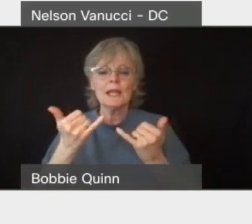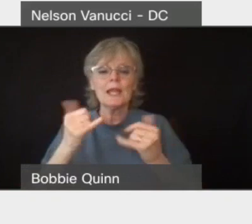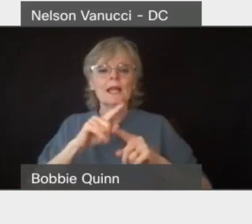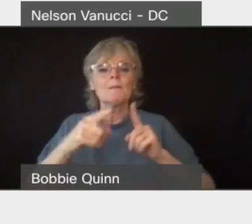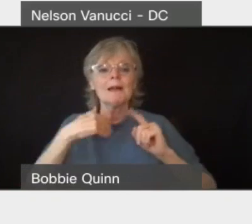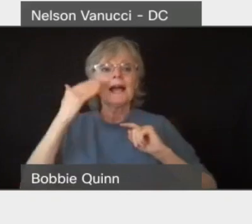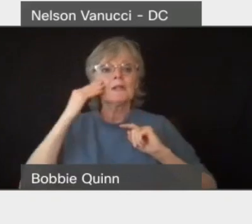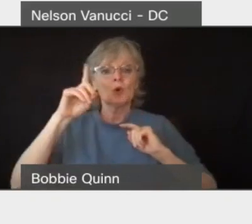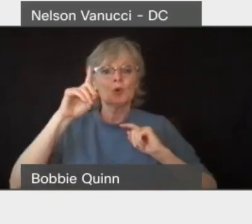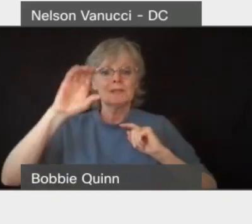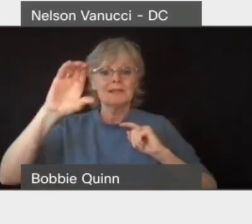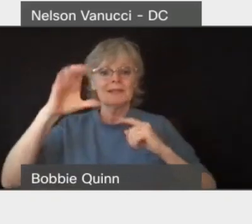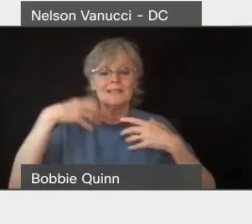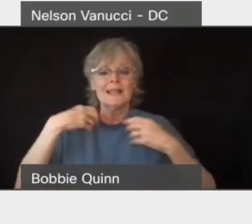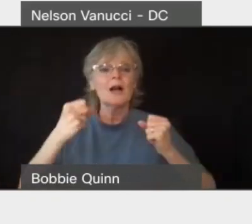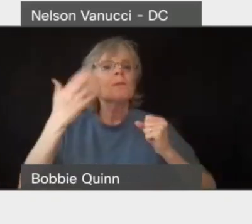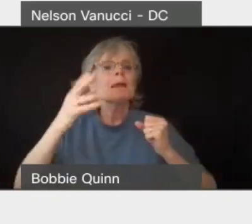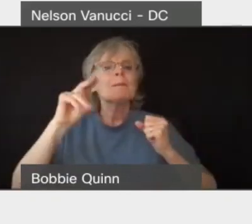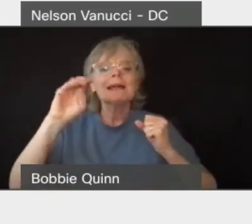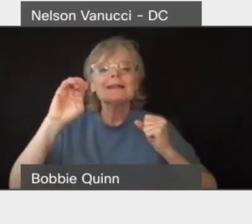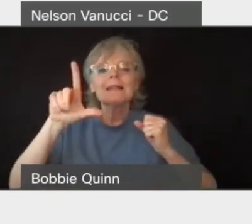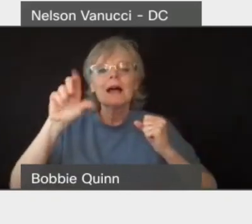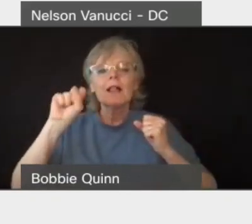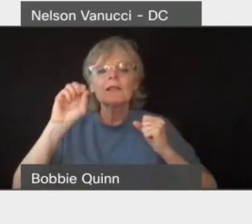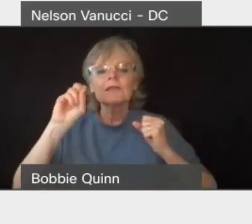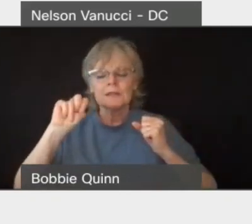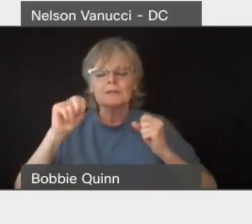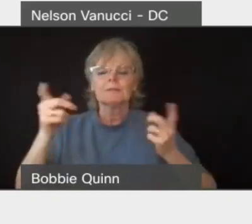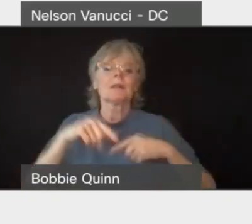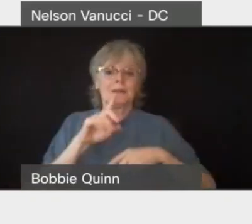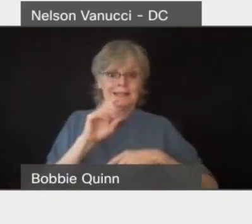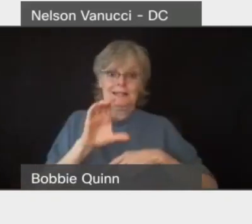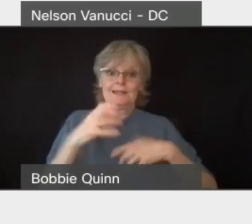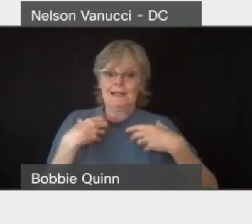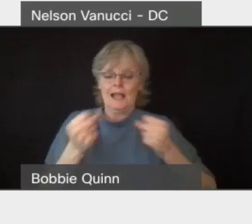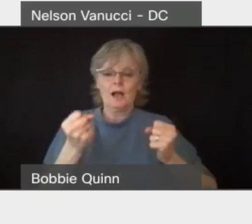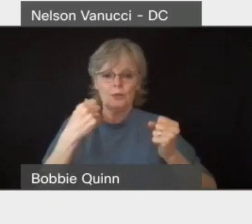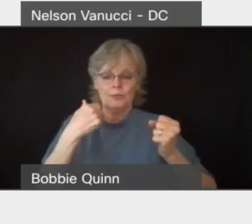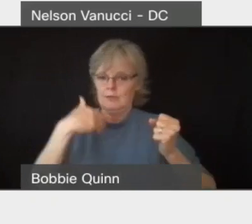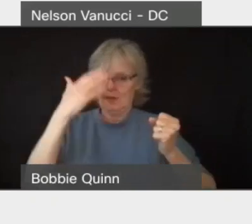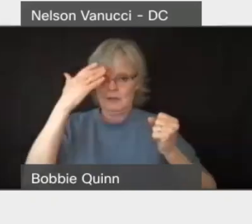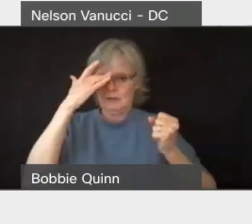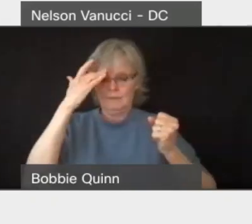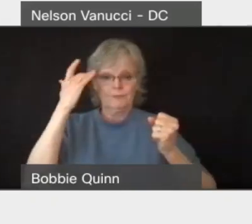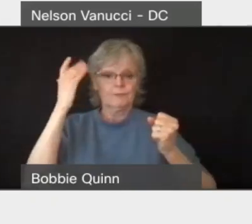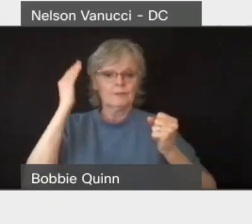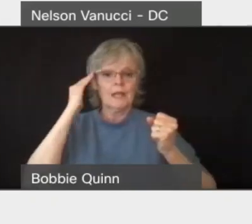DC Health, Nelson with us today. DC Health, I know, has been working